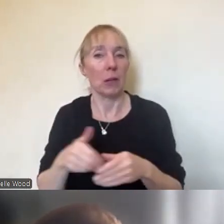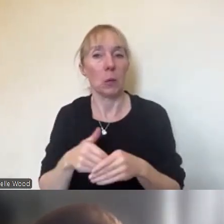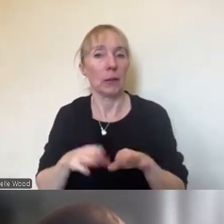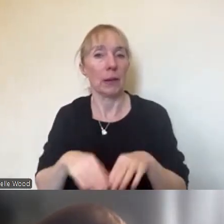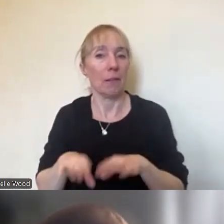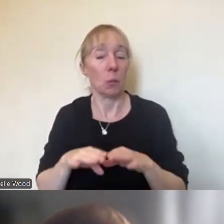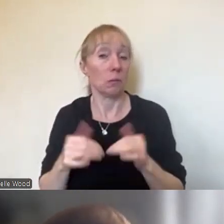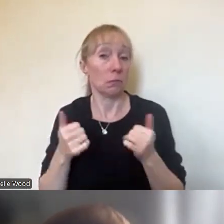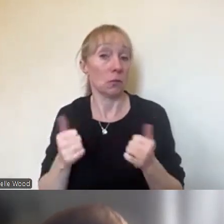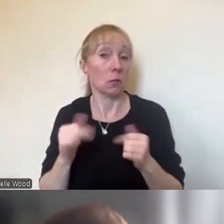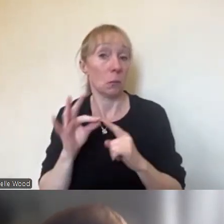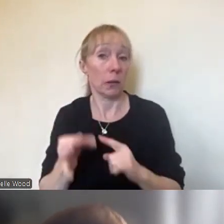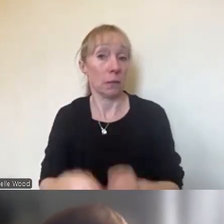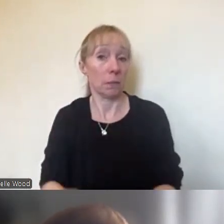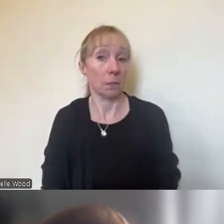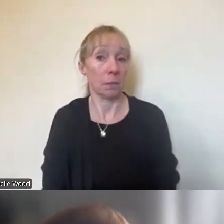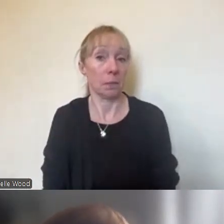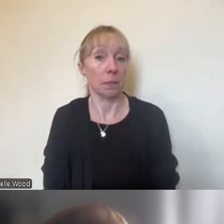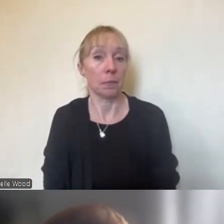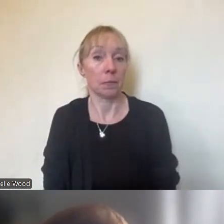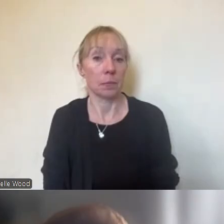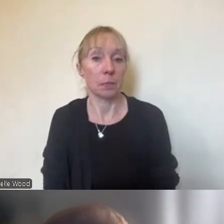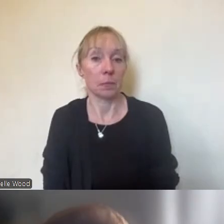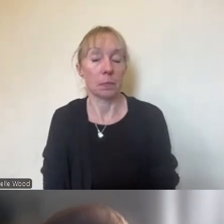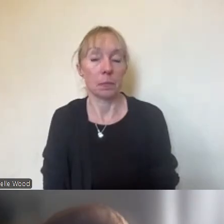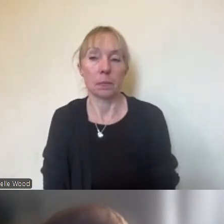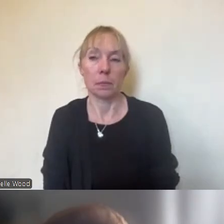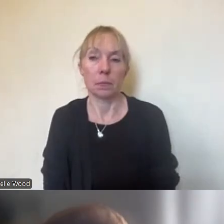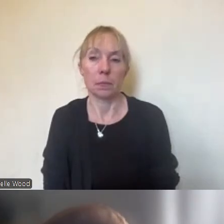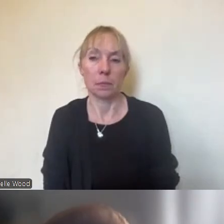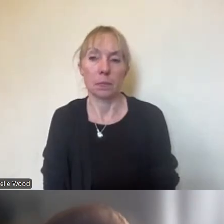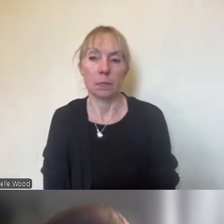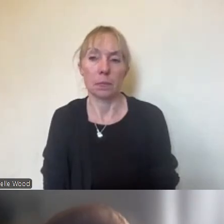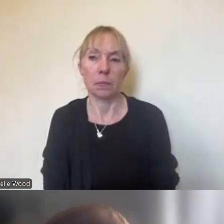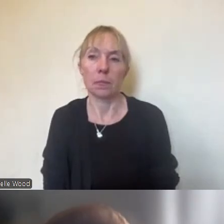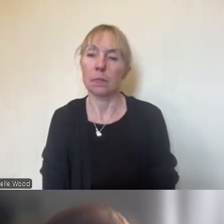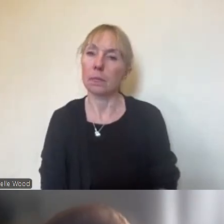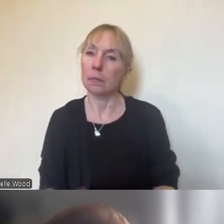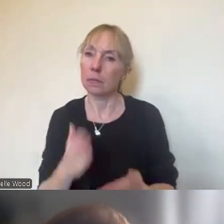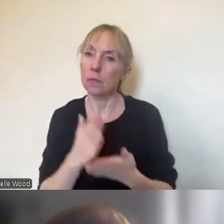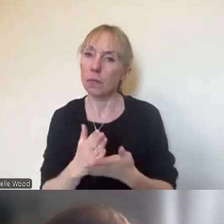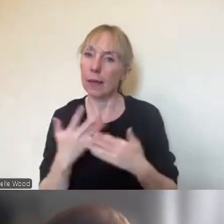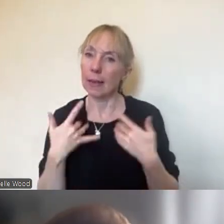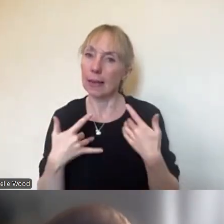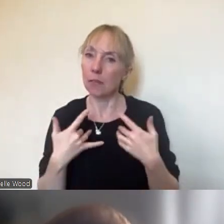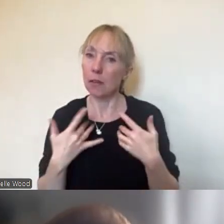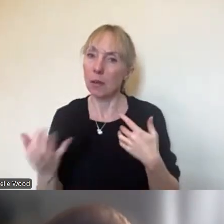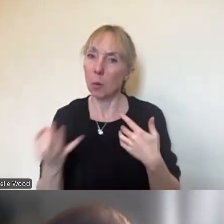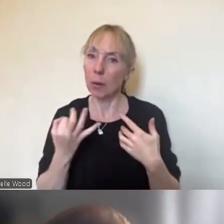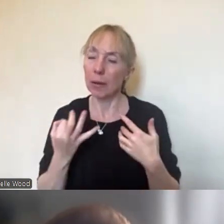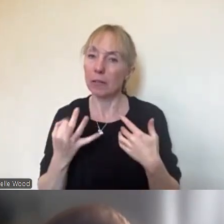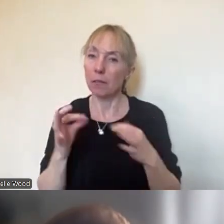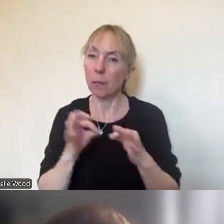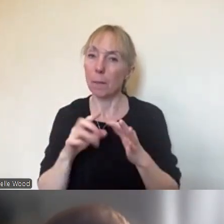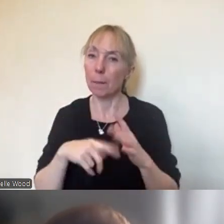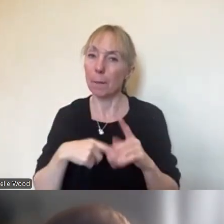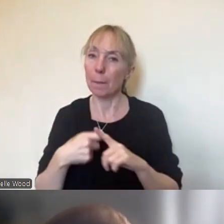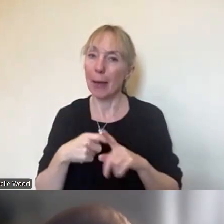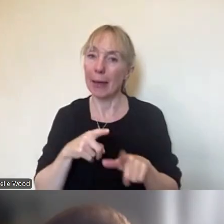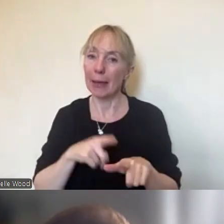It's a good point. There's a really interesting question from Becky Mary as